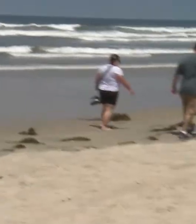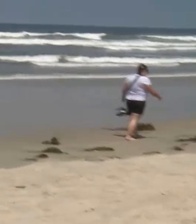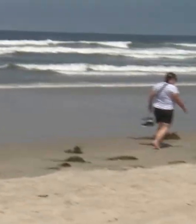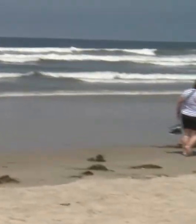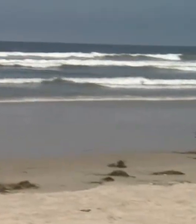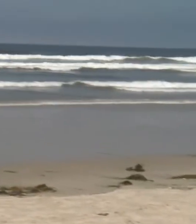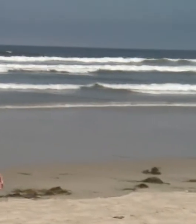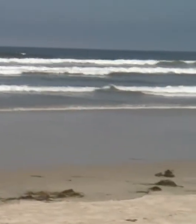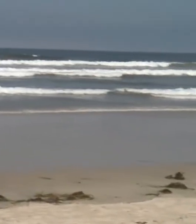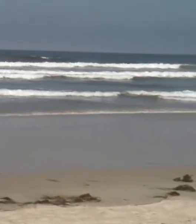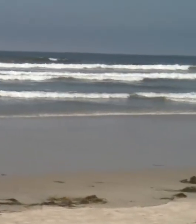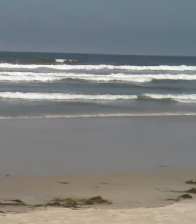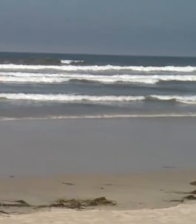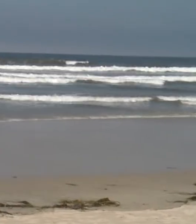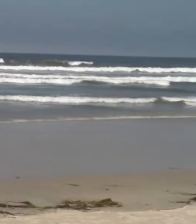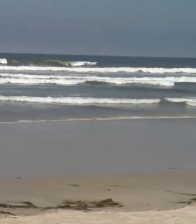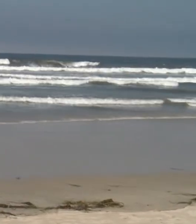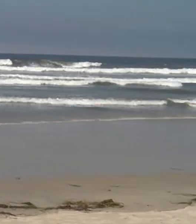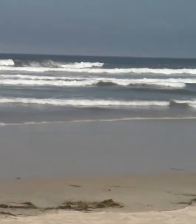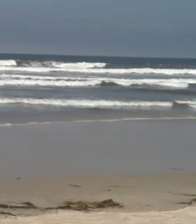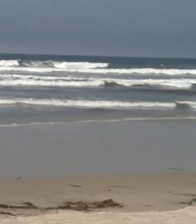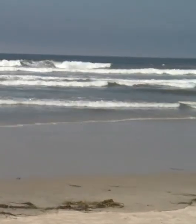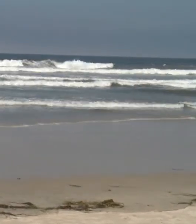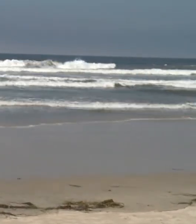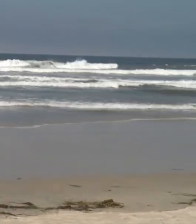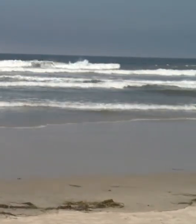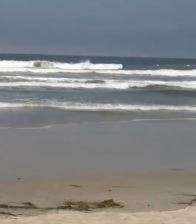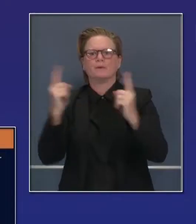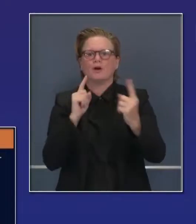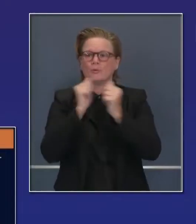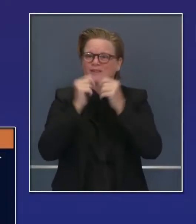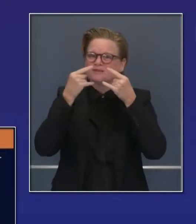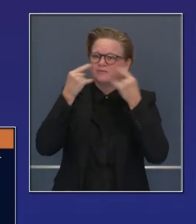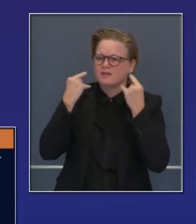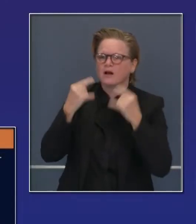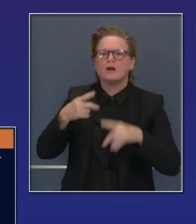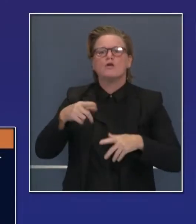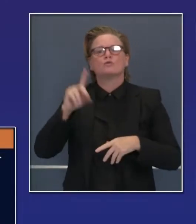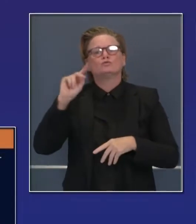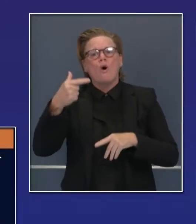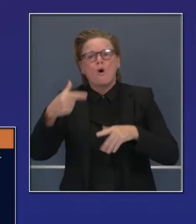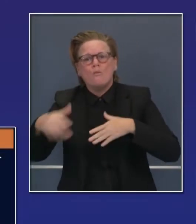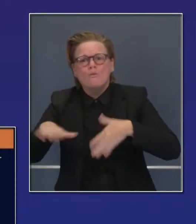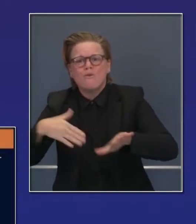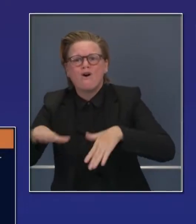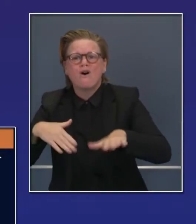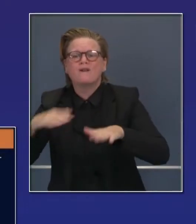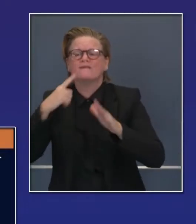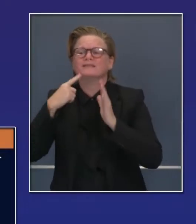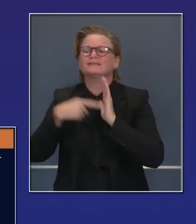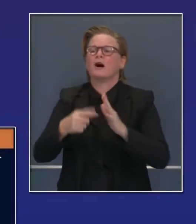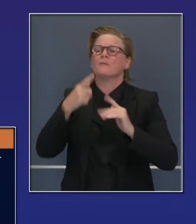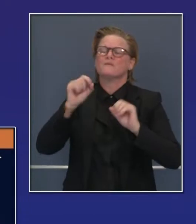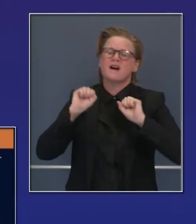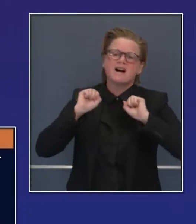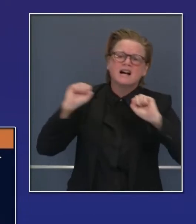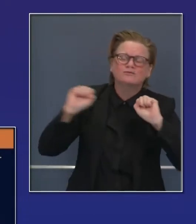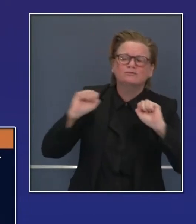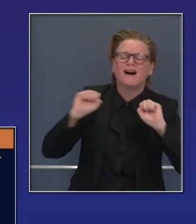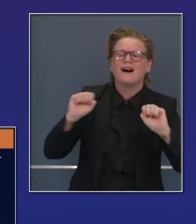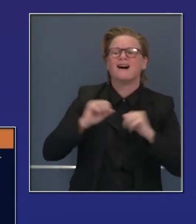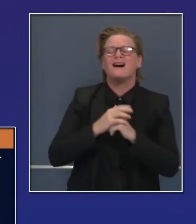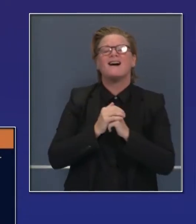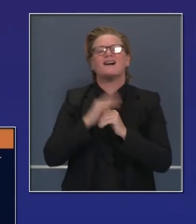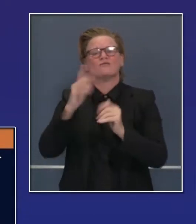says most outdoor recreation sites would also stay accessible. We want you to exercise and go on a run with